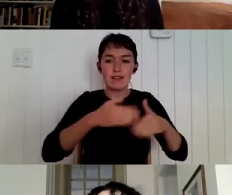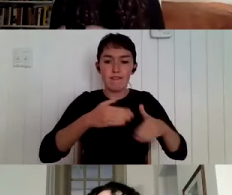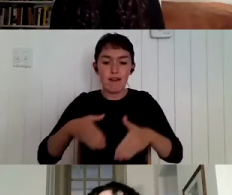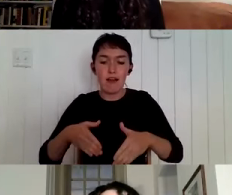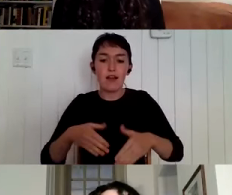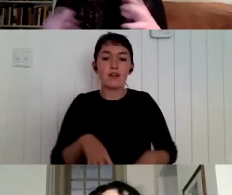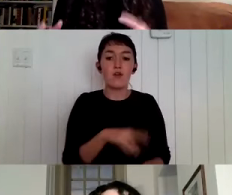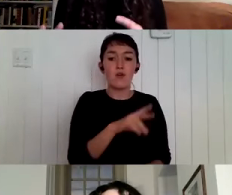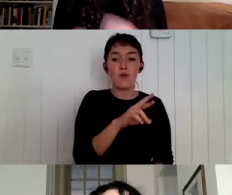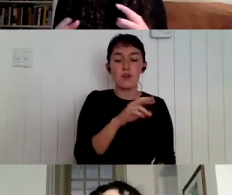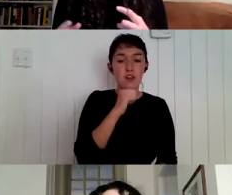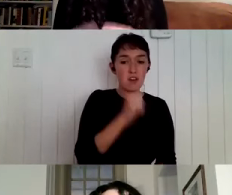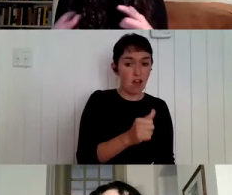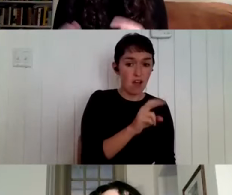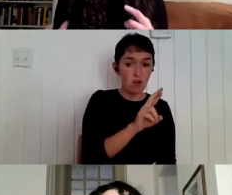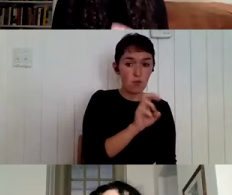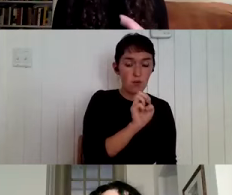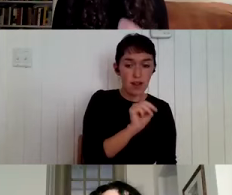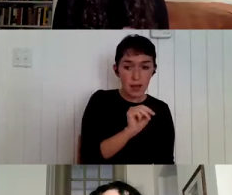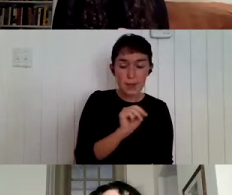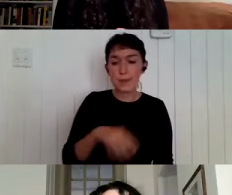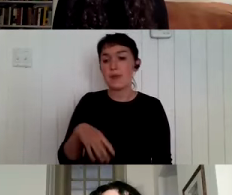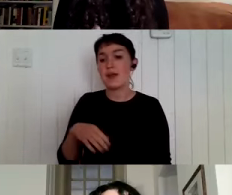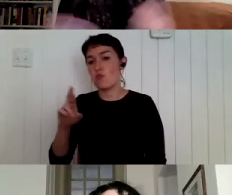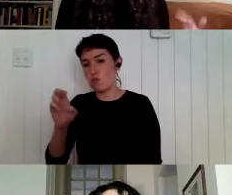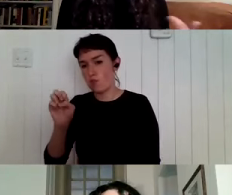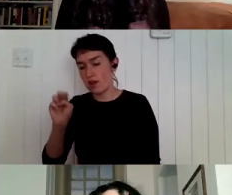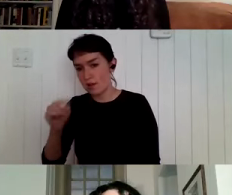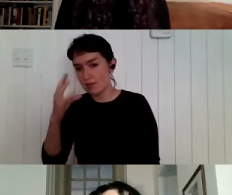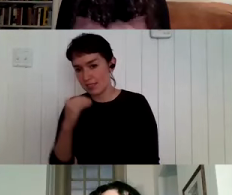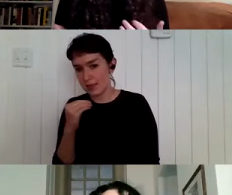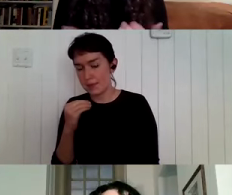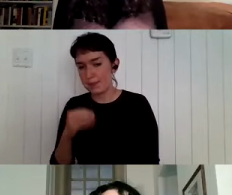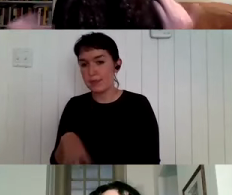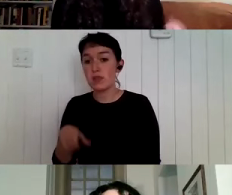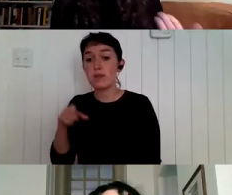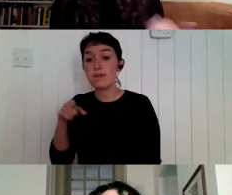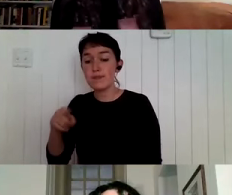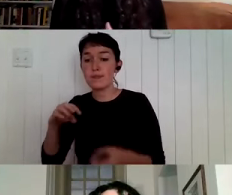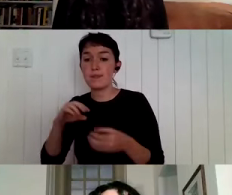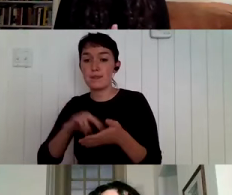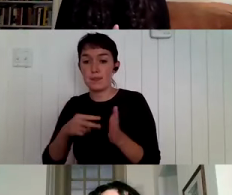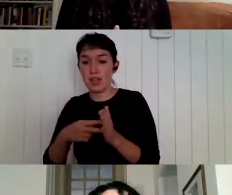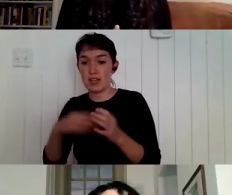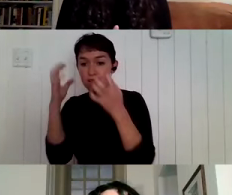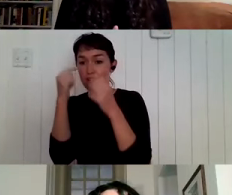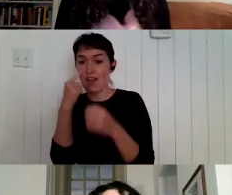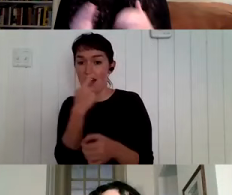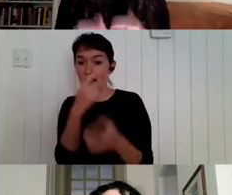and REM sleep. REM sleep meaning rapid eye movement sleep, and non-REM sleep just meaning not rapid eye movement